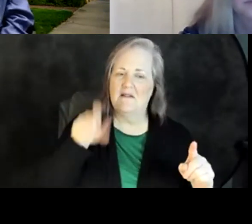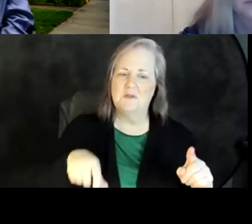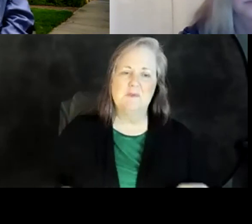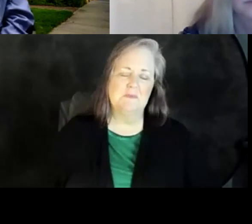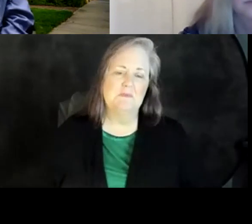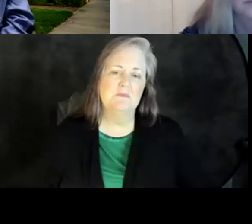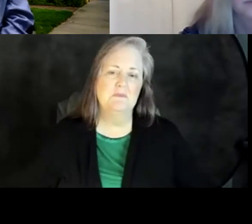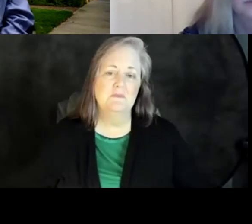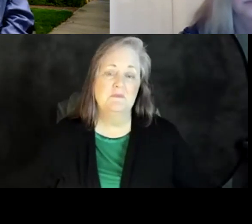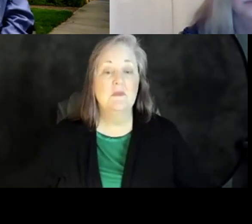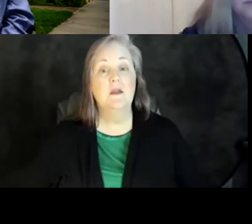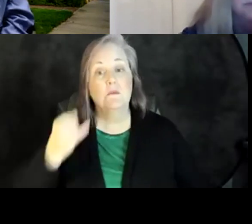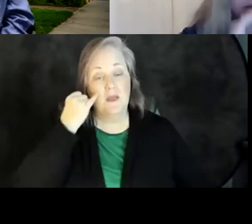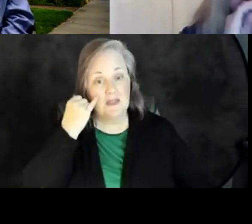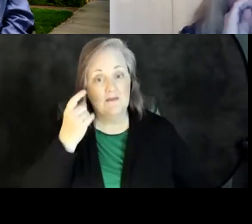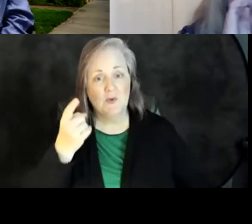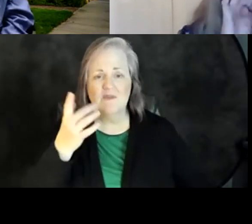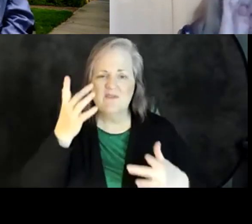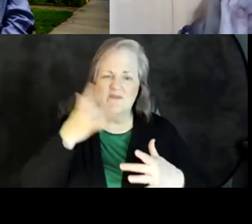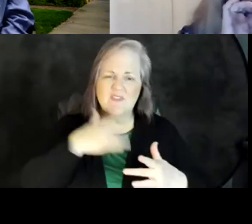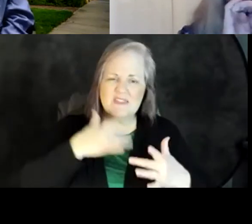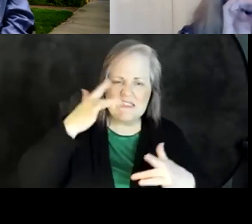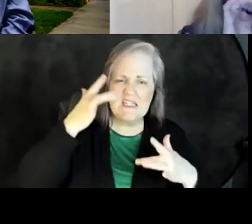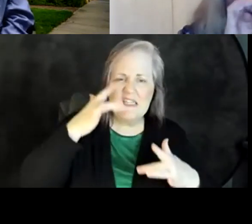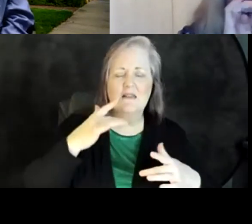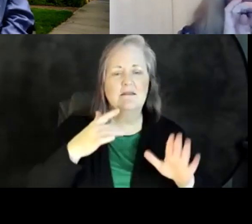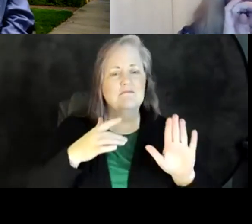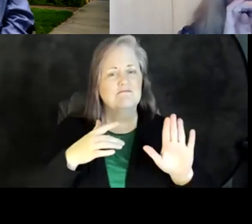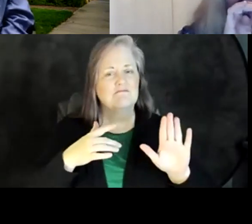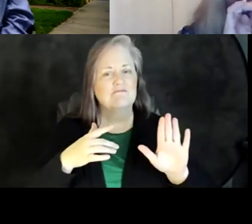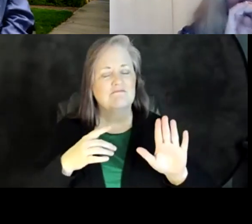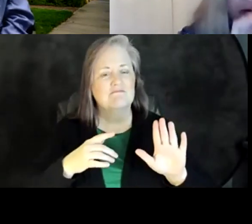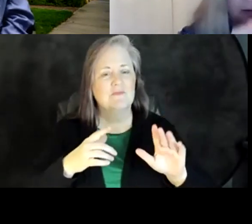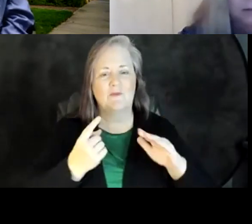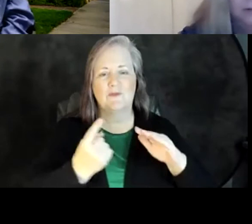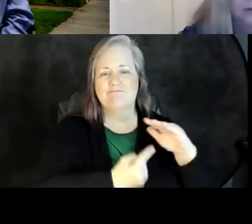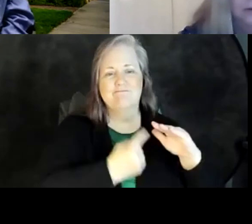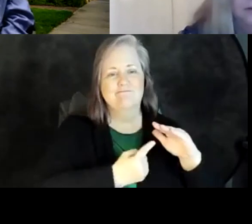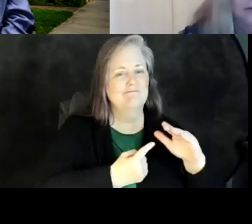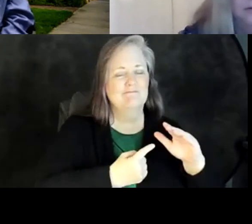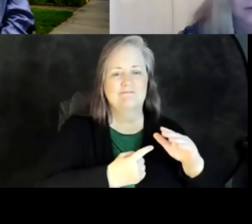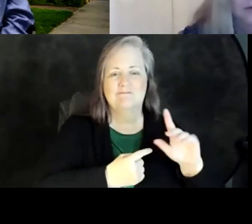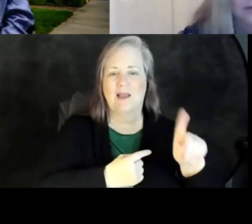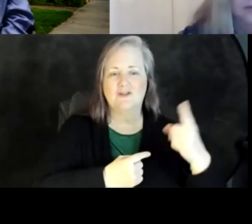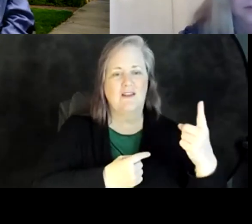of course, if you do exhibit symptoms, then you do have to go into isolation.